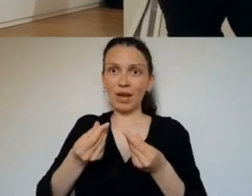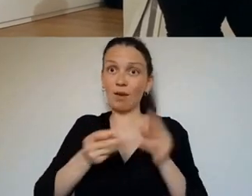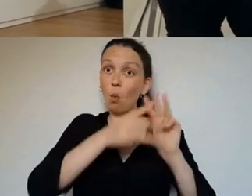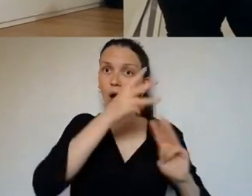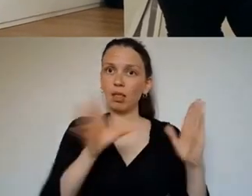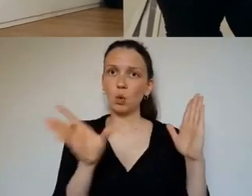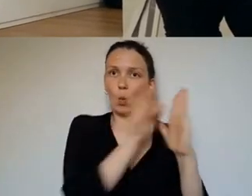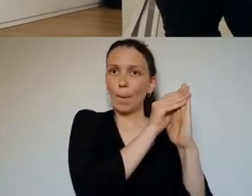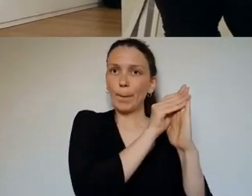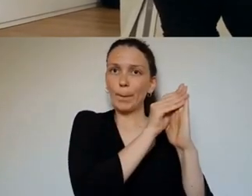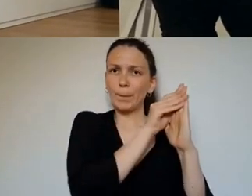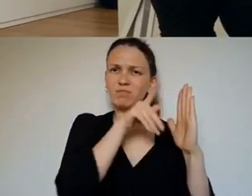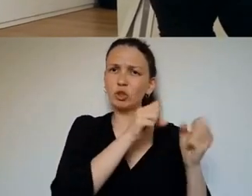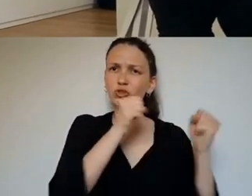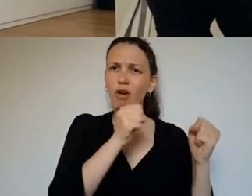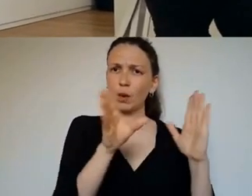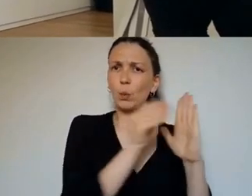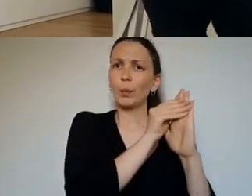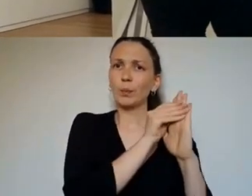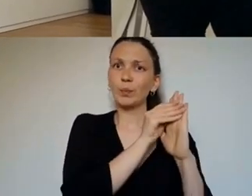enables the rich unfolding to take place.